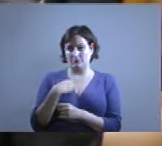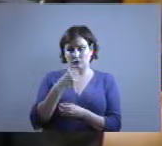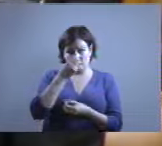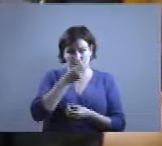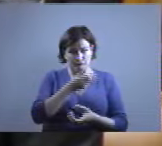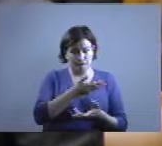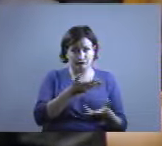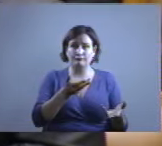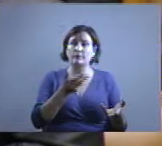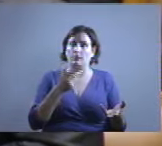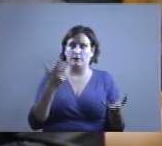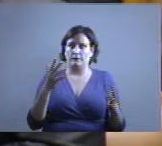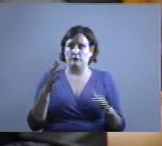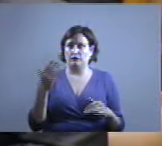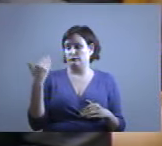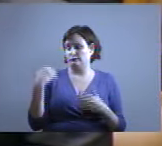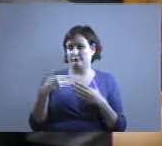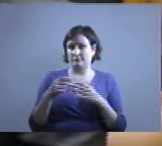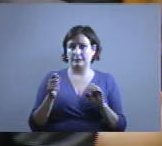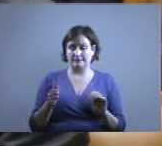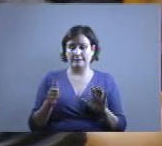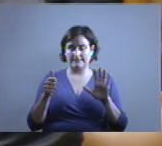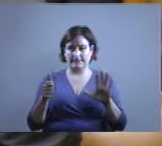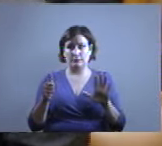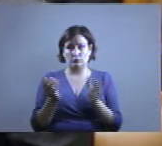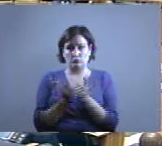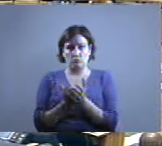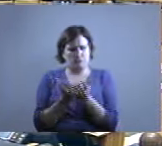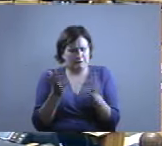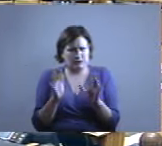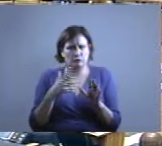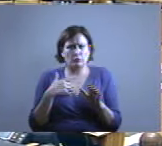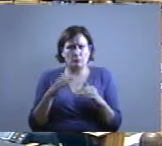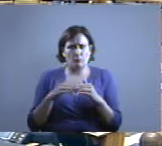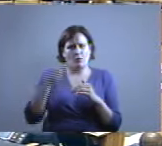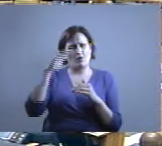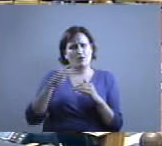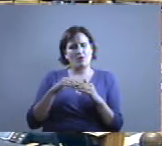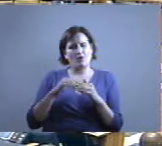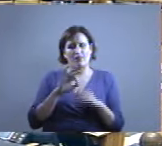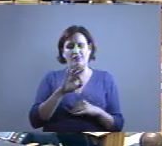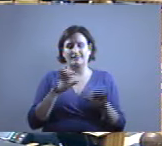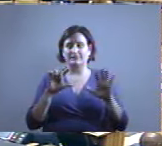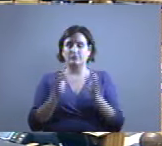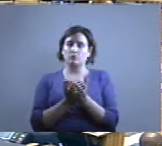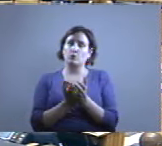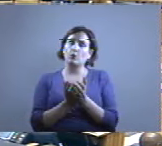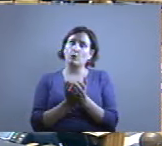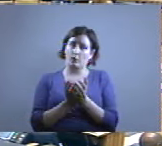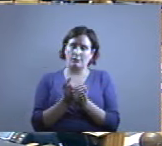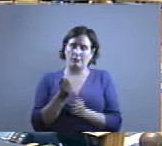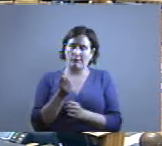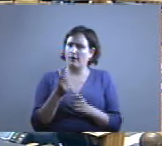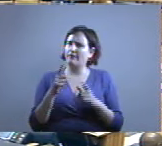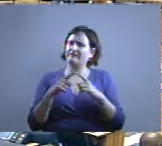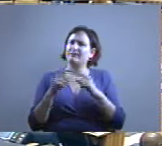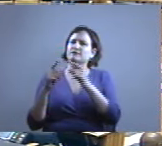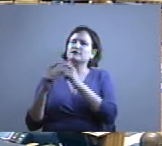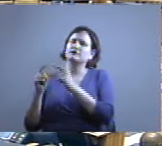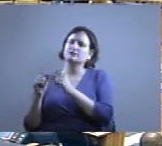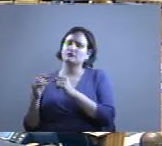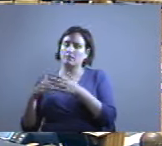well beyond the 16 schools. As we speak right now, 37 schools have reached practical completion. Just in Libode,